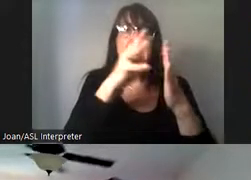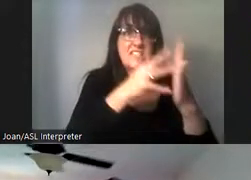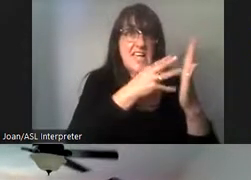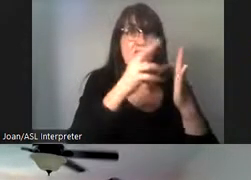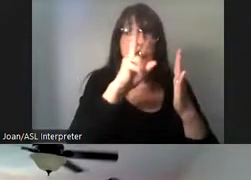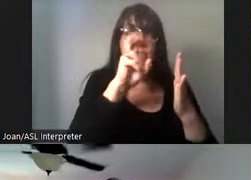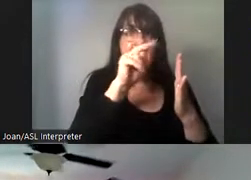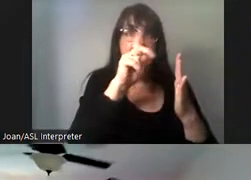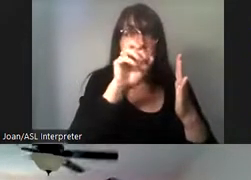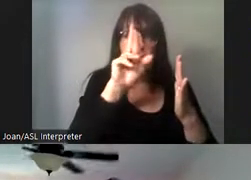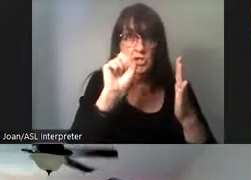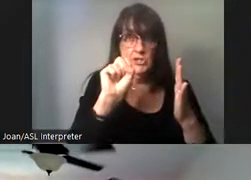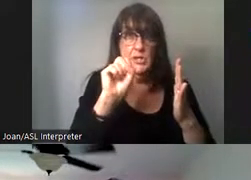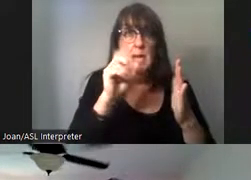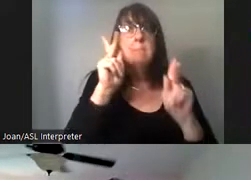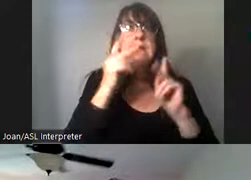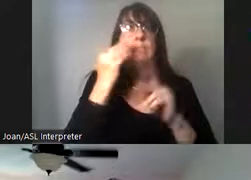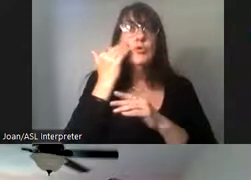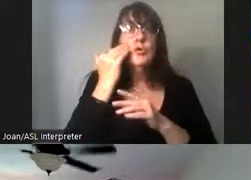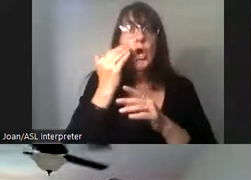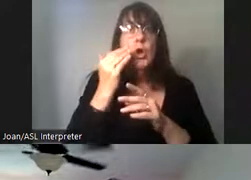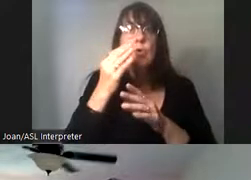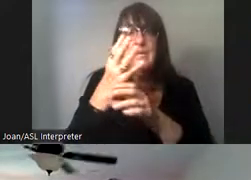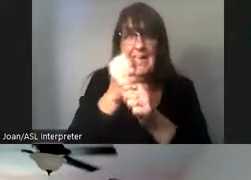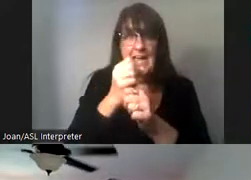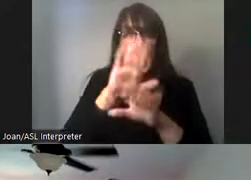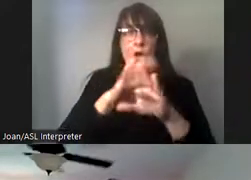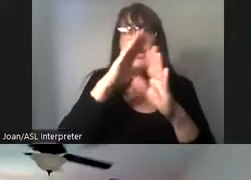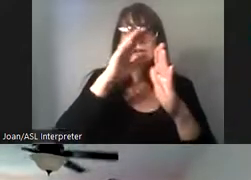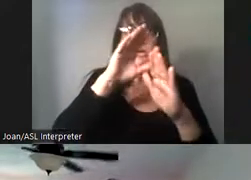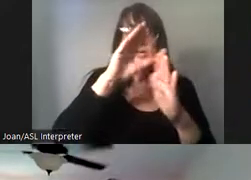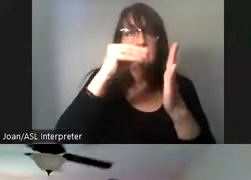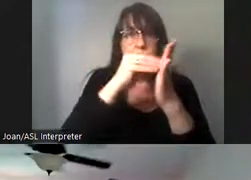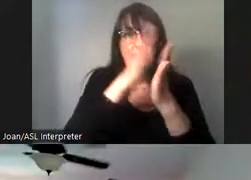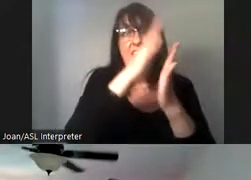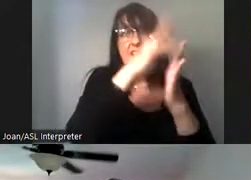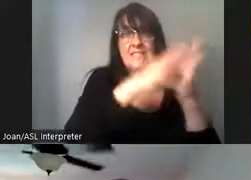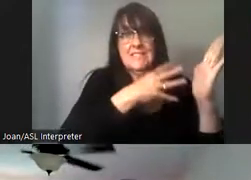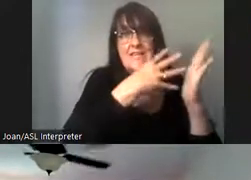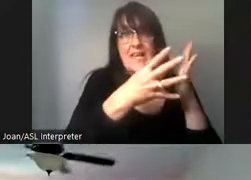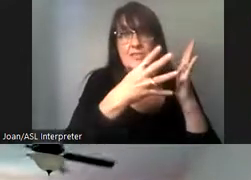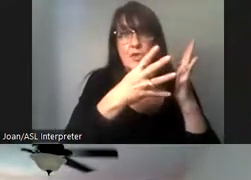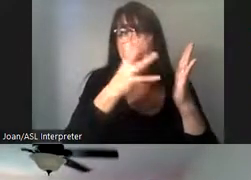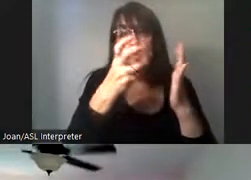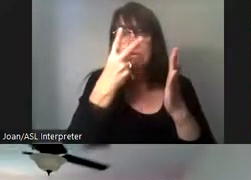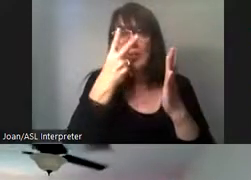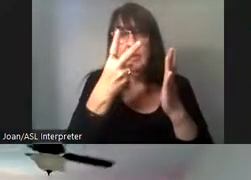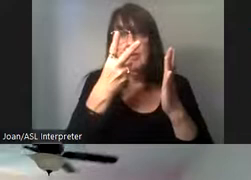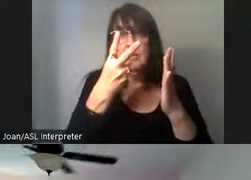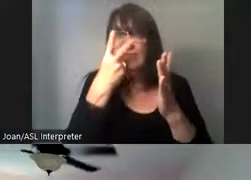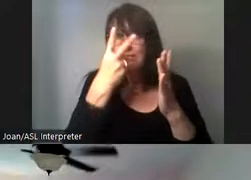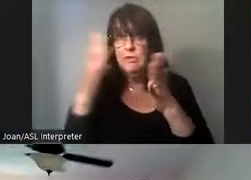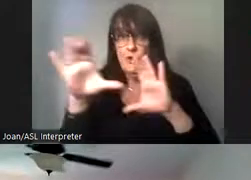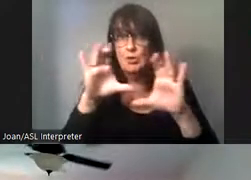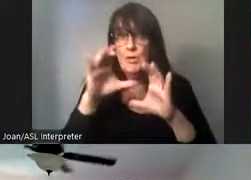vendors, obviously people know that getting on GSA schedule helps. We also care greatly about transparency and making sure that